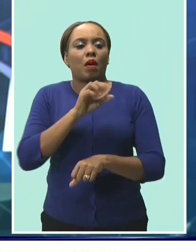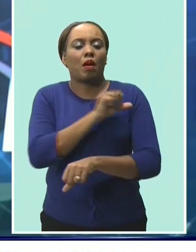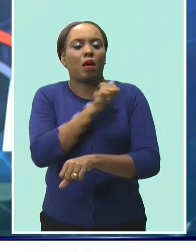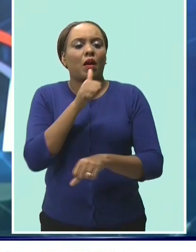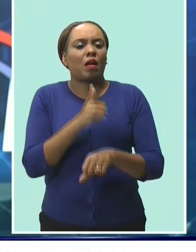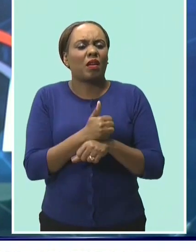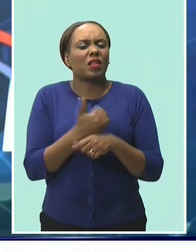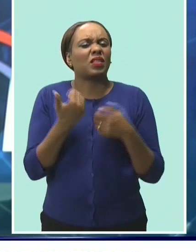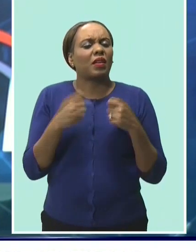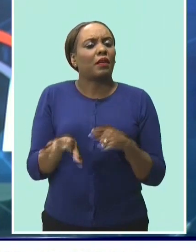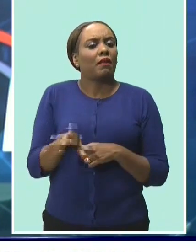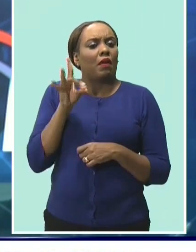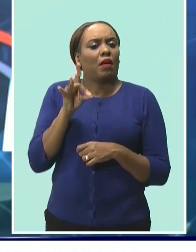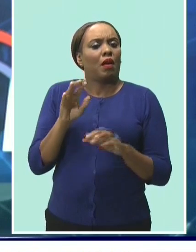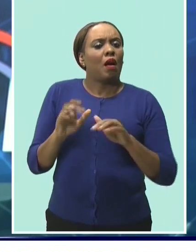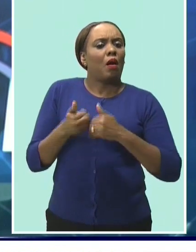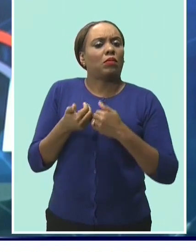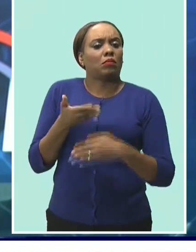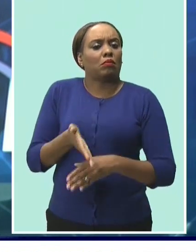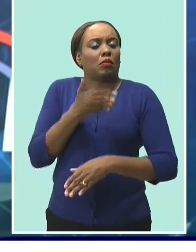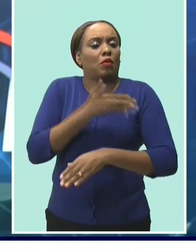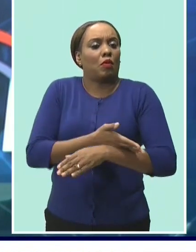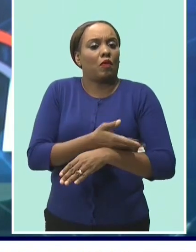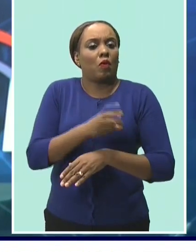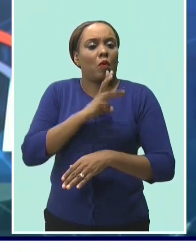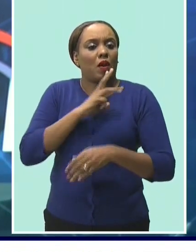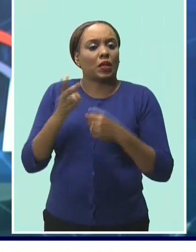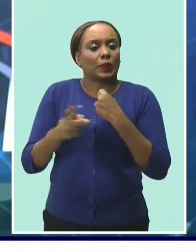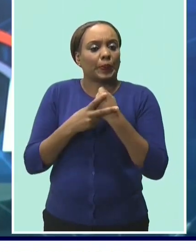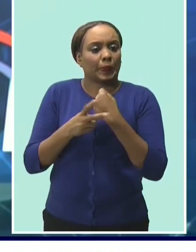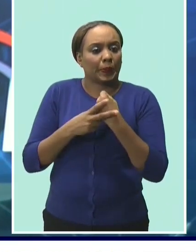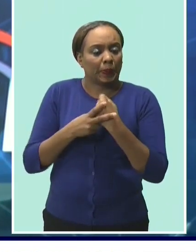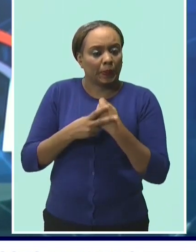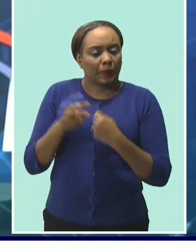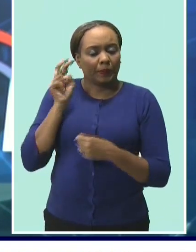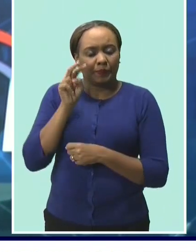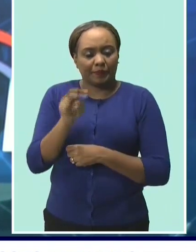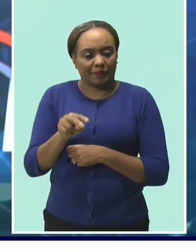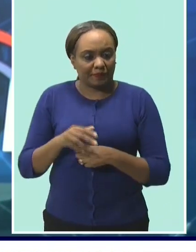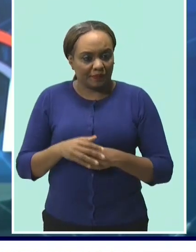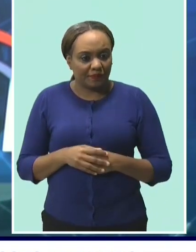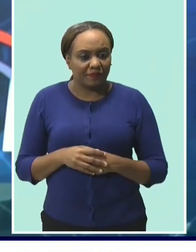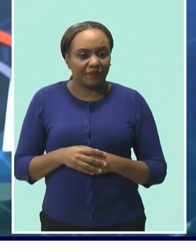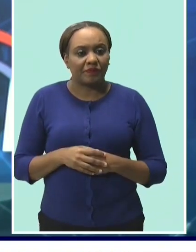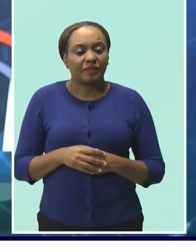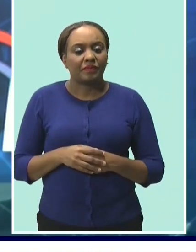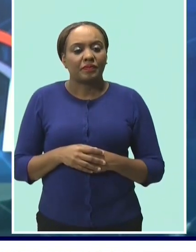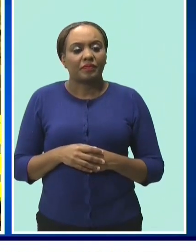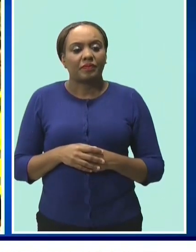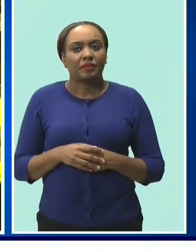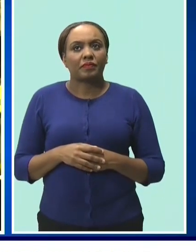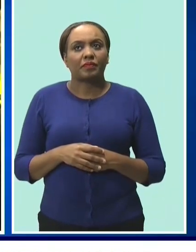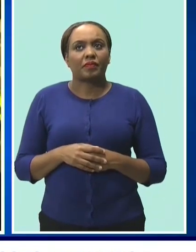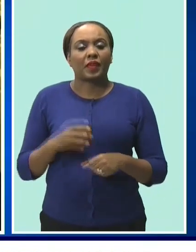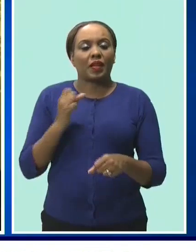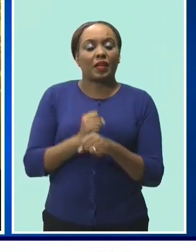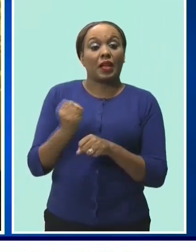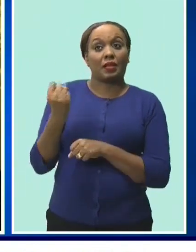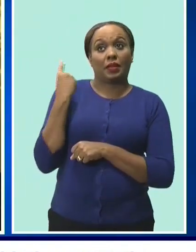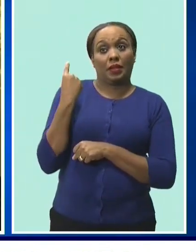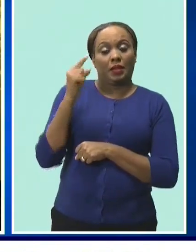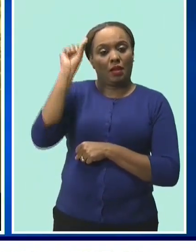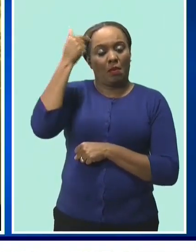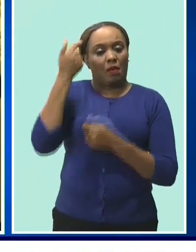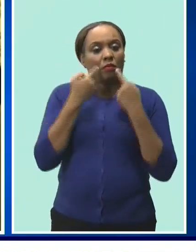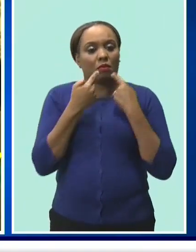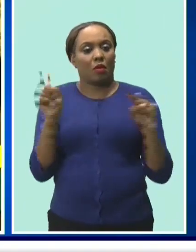private sector to improve the island's water conservation efforts. Aaliyah Briggs explains. Last year, the government